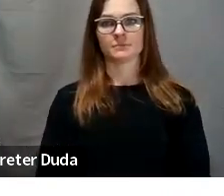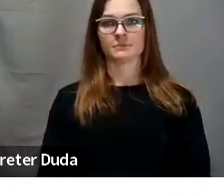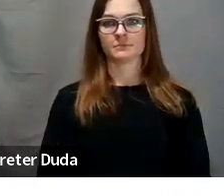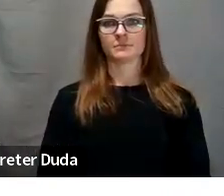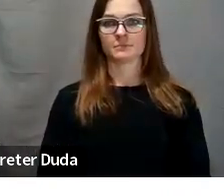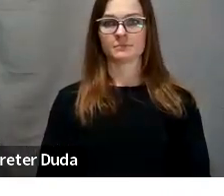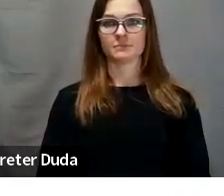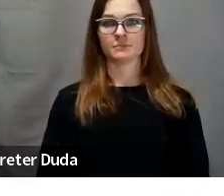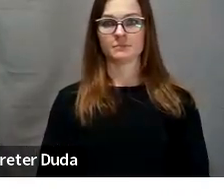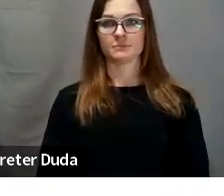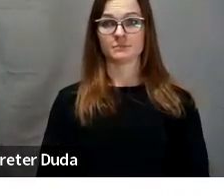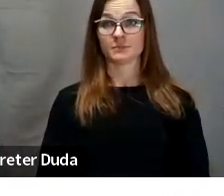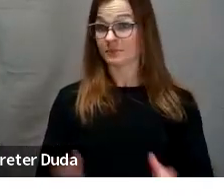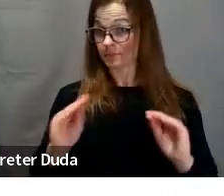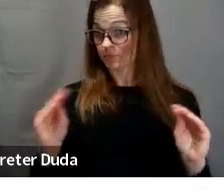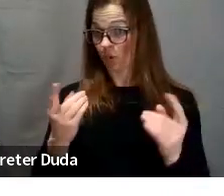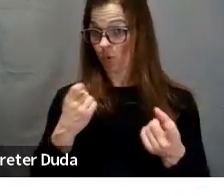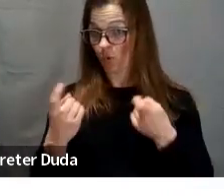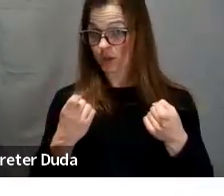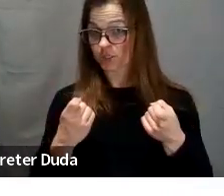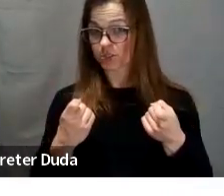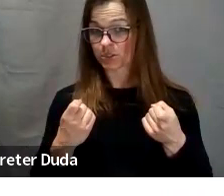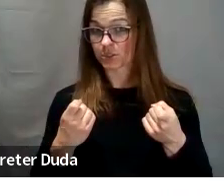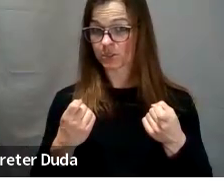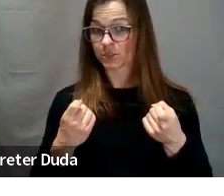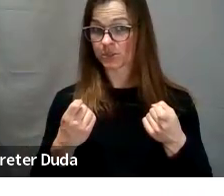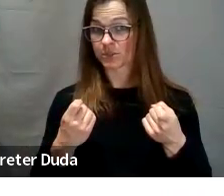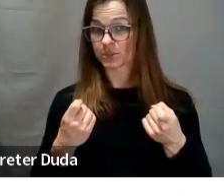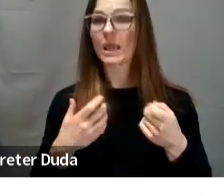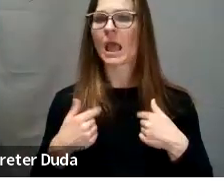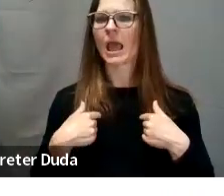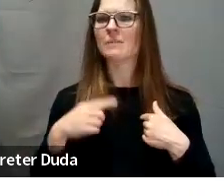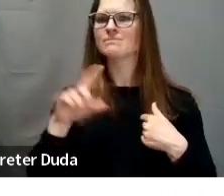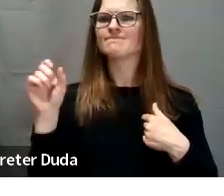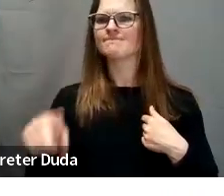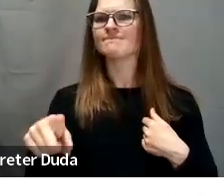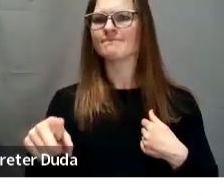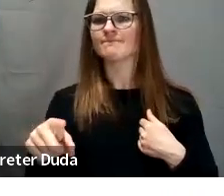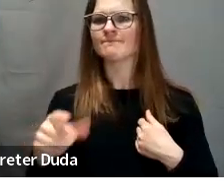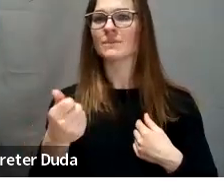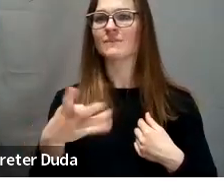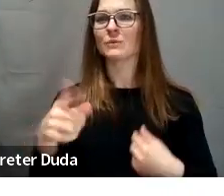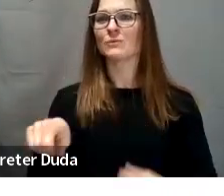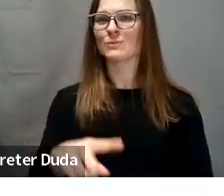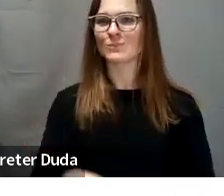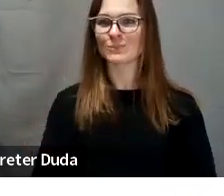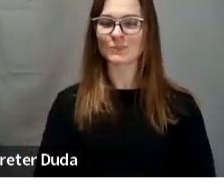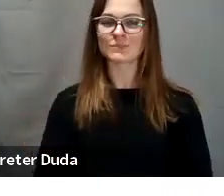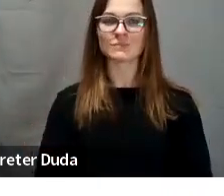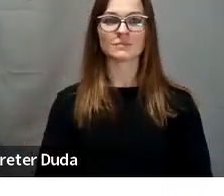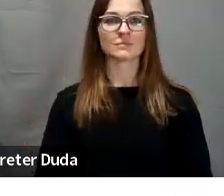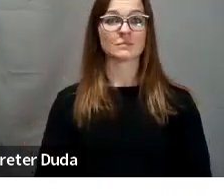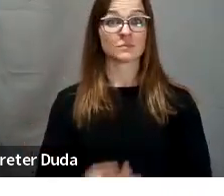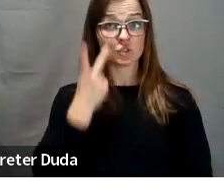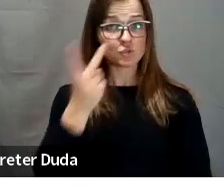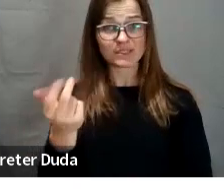And if you don't have a question, we would like to ask one of you, couple of you, did you see anything